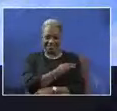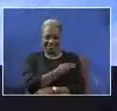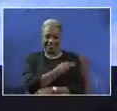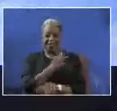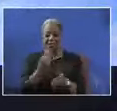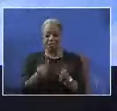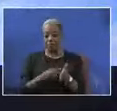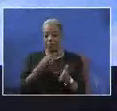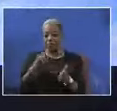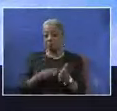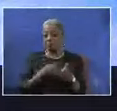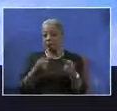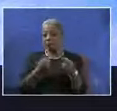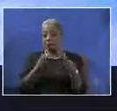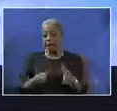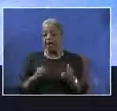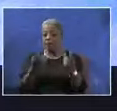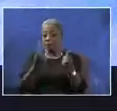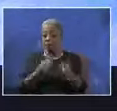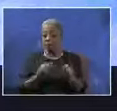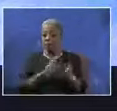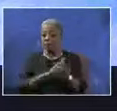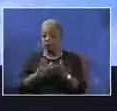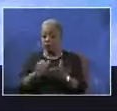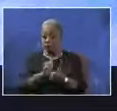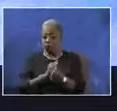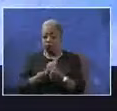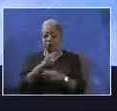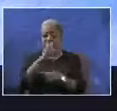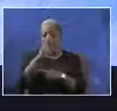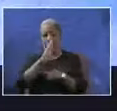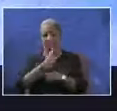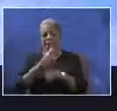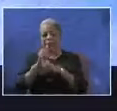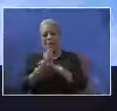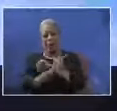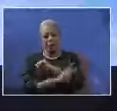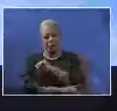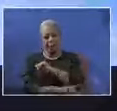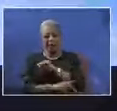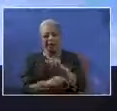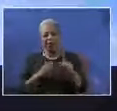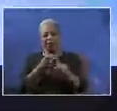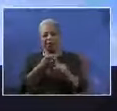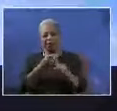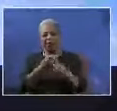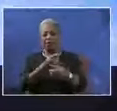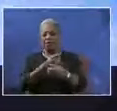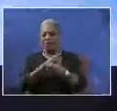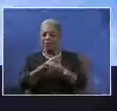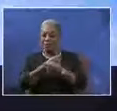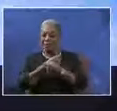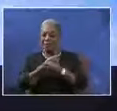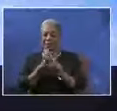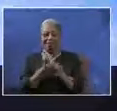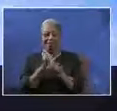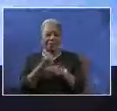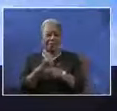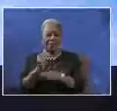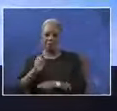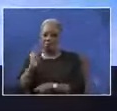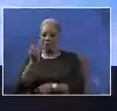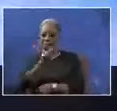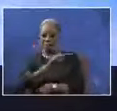out. God punishes you out of love to make you better,